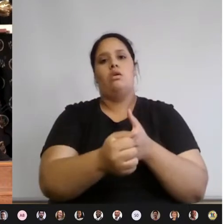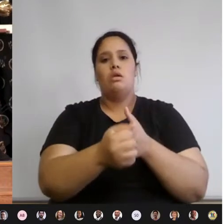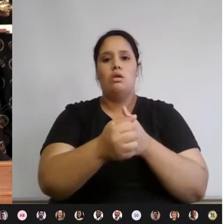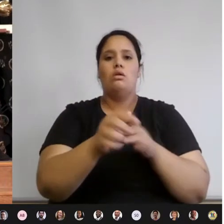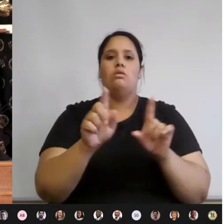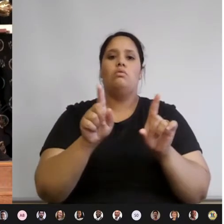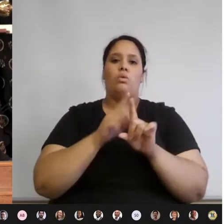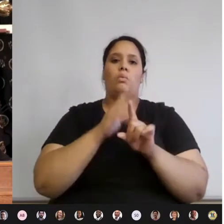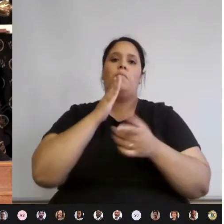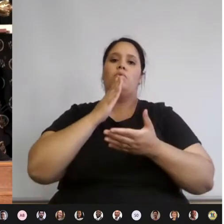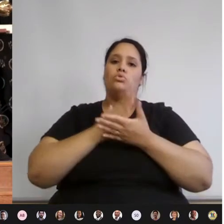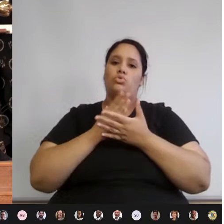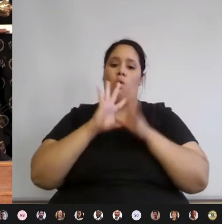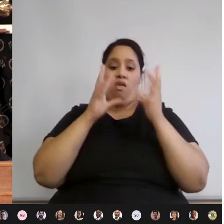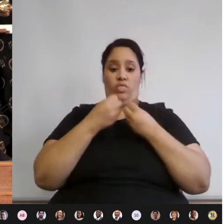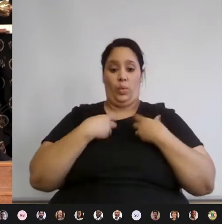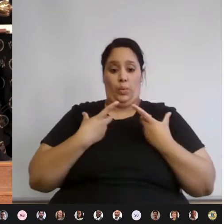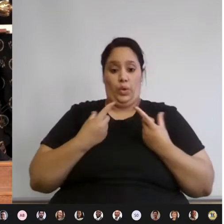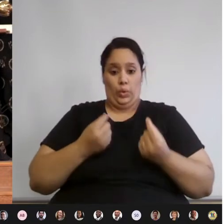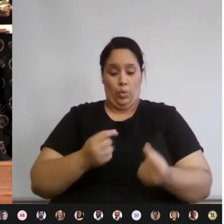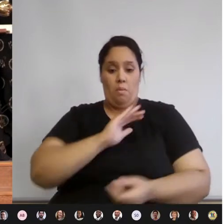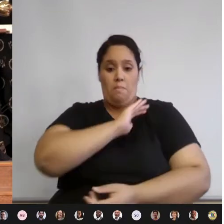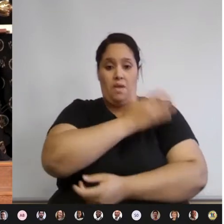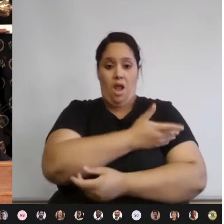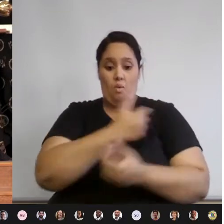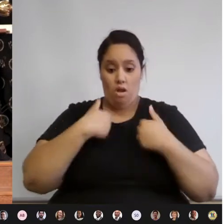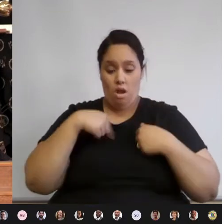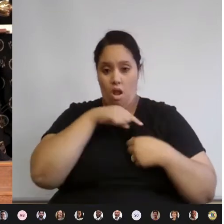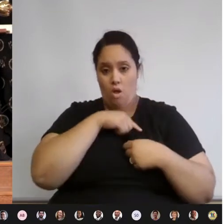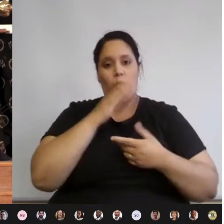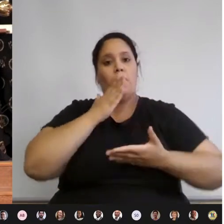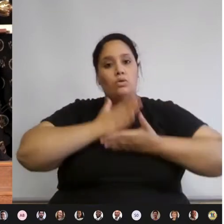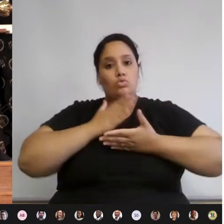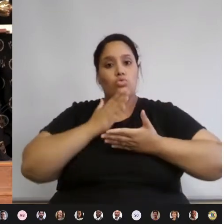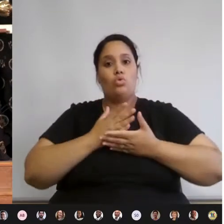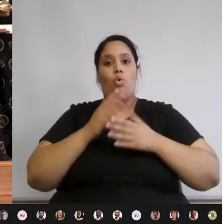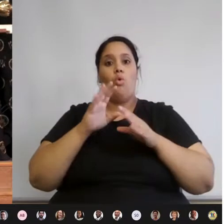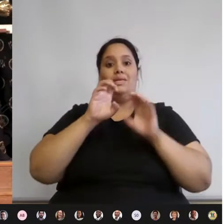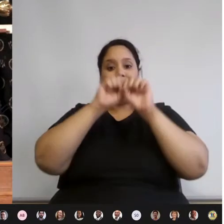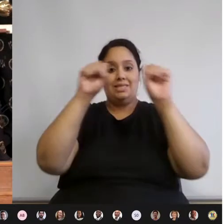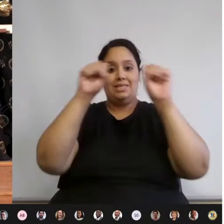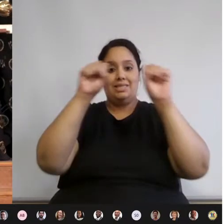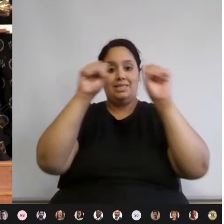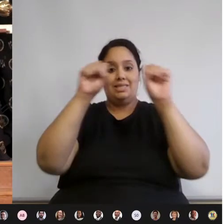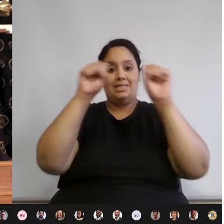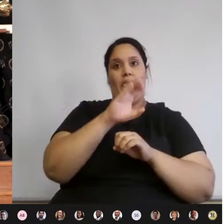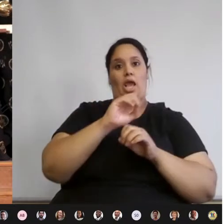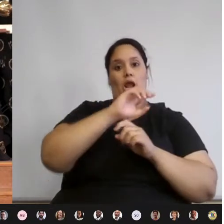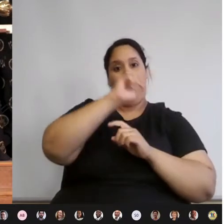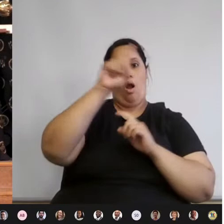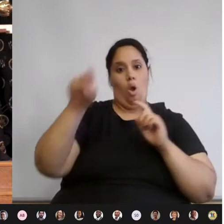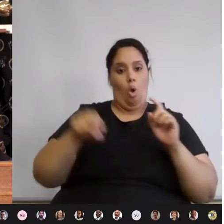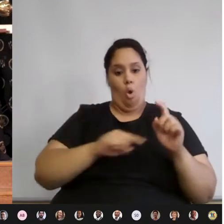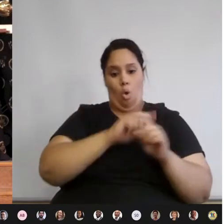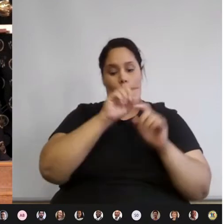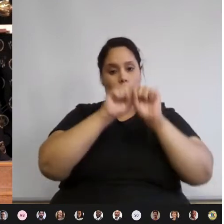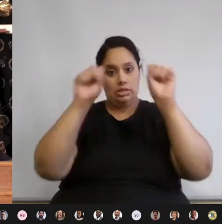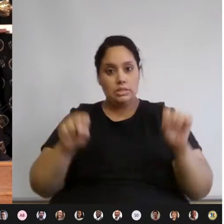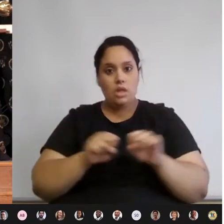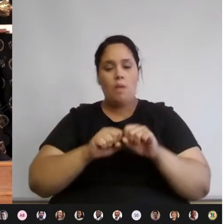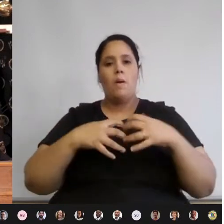sure that we do everything in our power to make sure that this ecosystem enables growth and jobs, that we build a